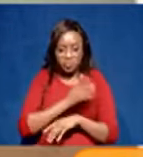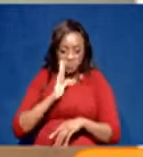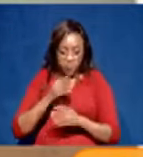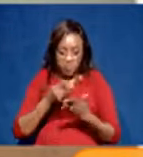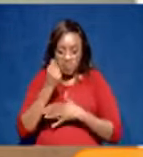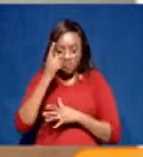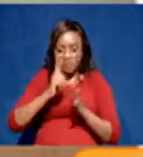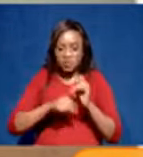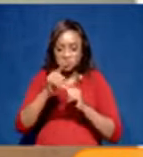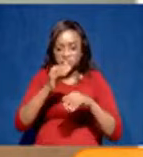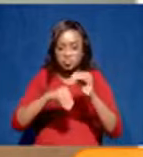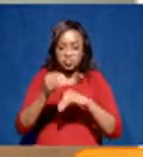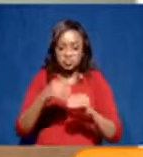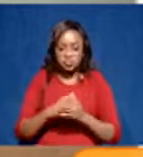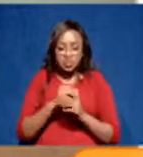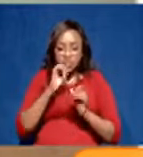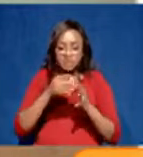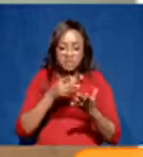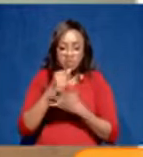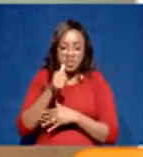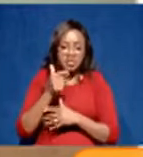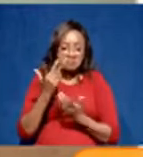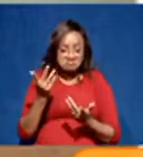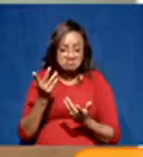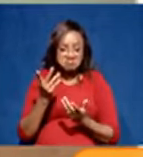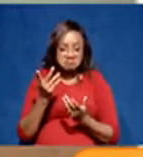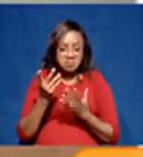shillings, we'll pay 500. If you go to a high-end